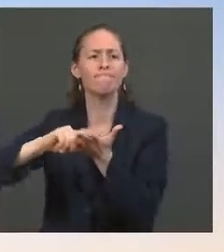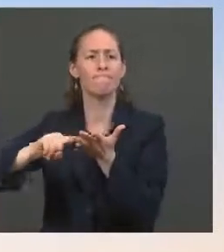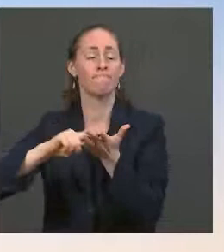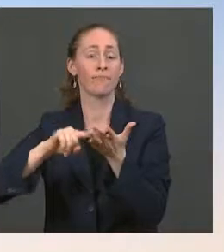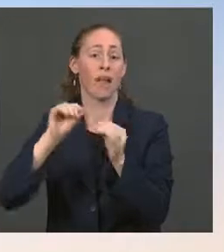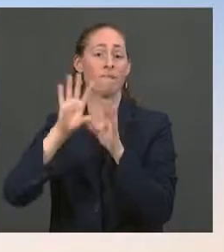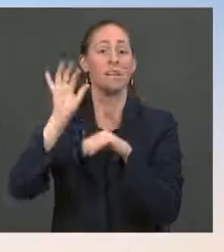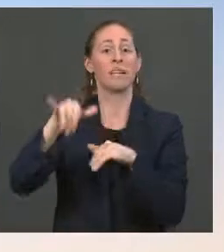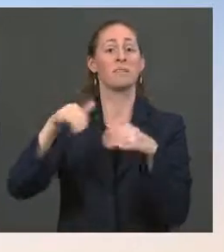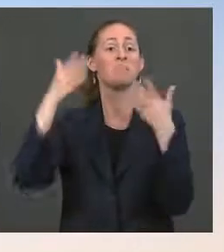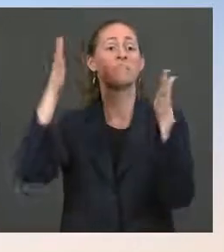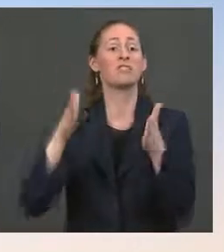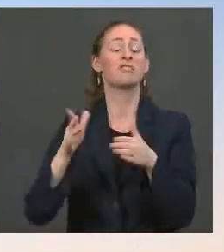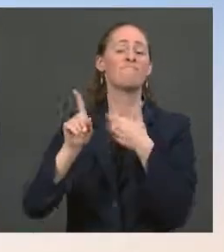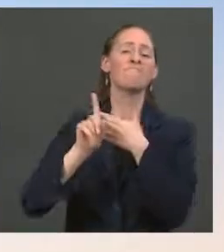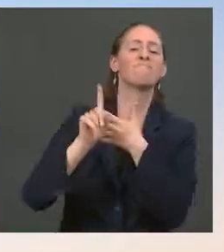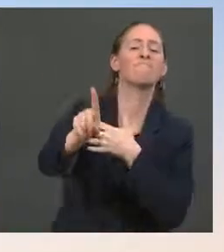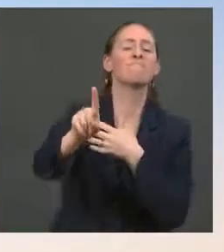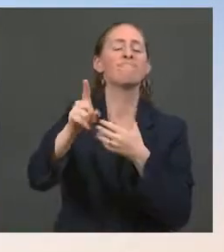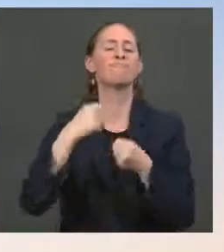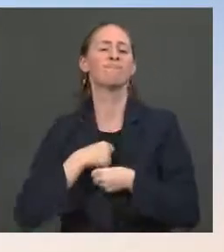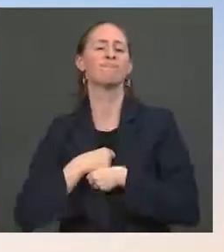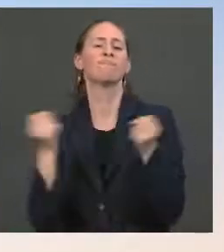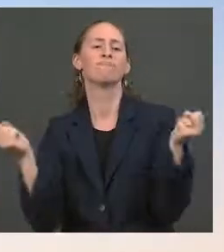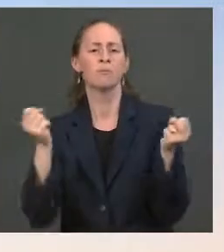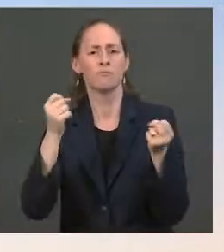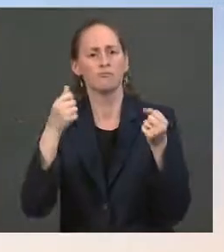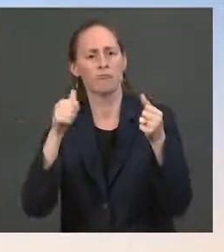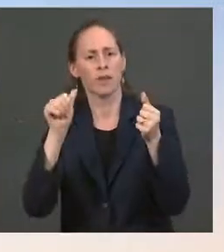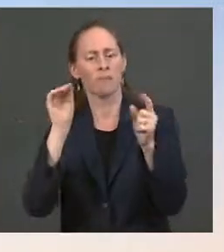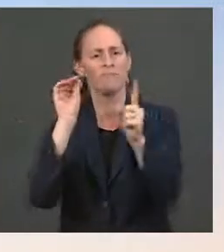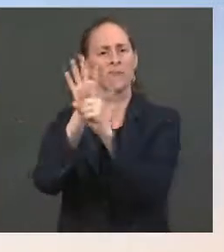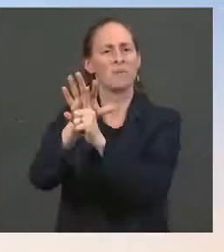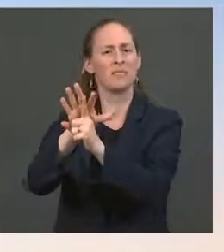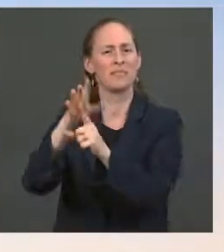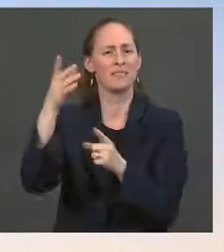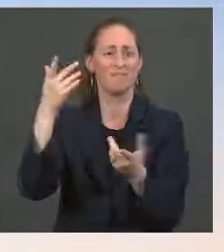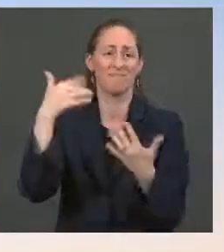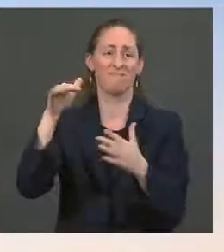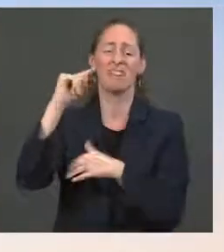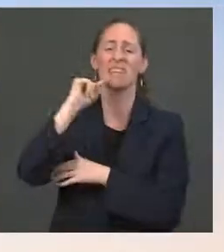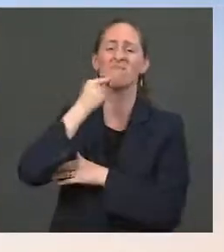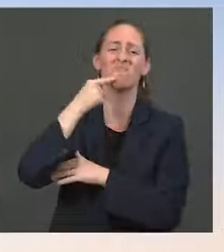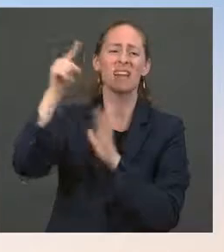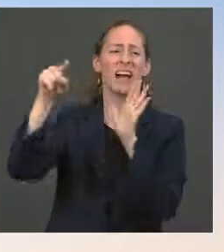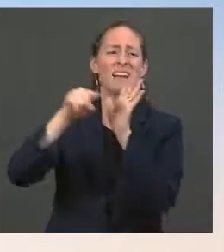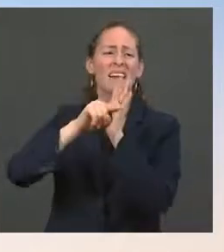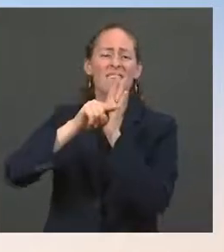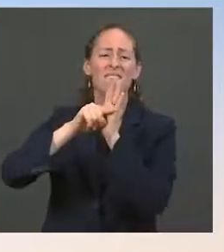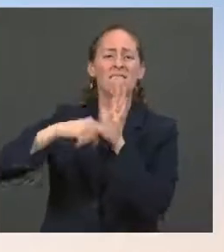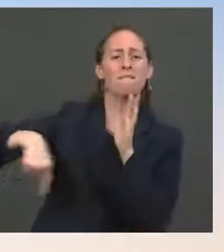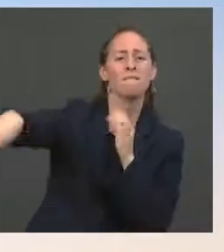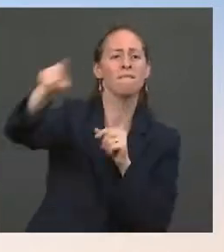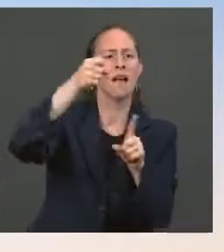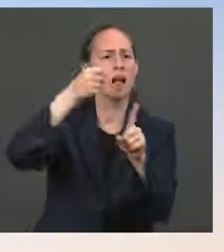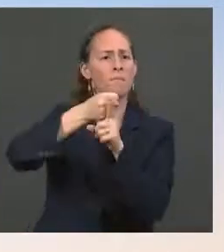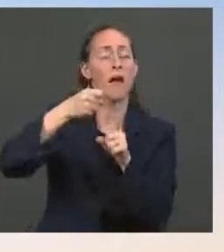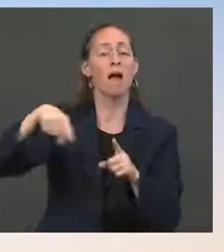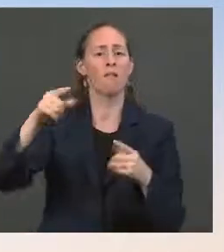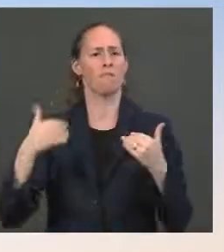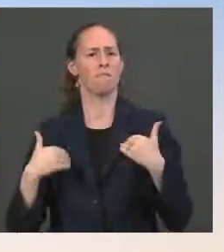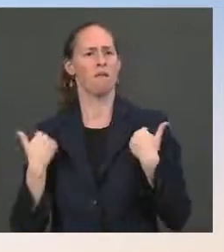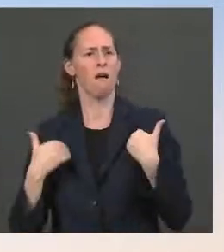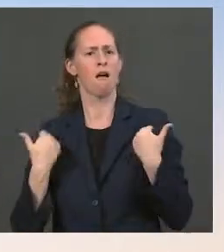the report, but about efforts to attract young users and negative effects on teenagers' mental health are certainly troubling. They're hardly